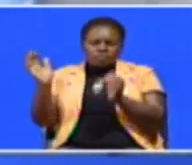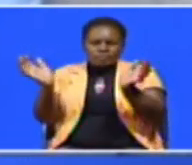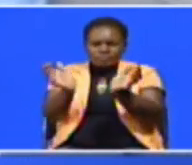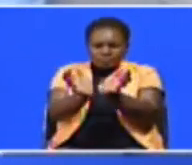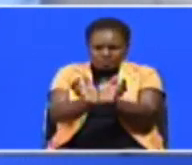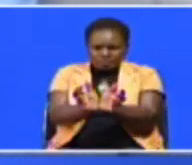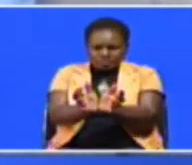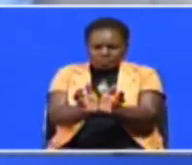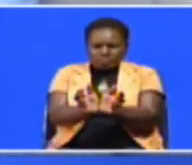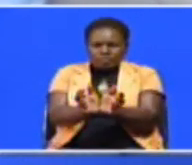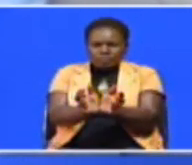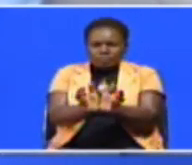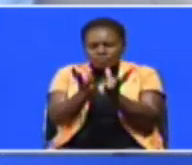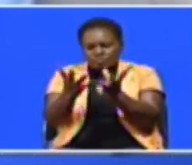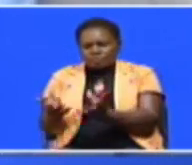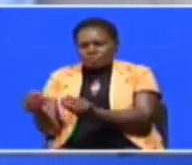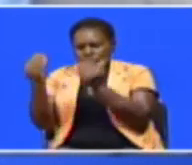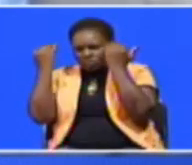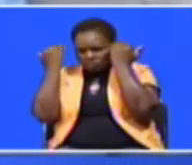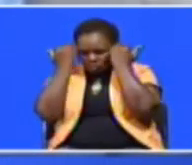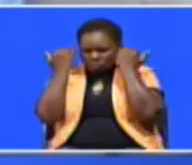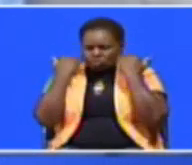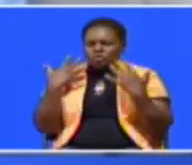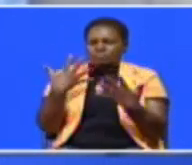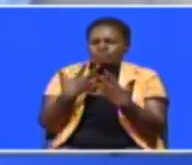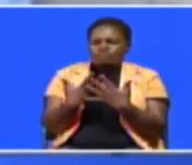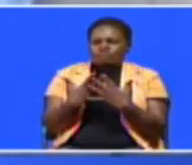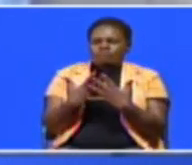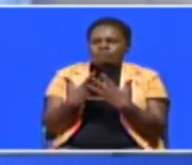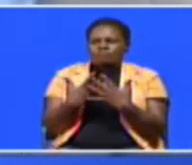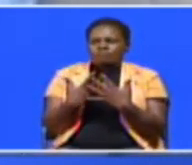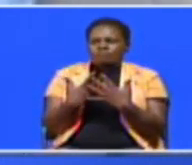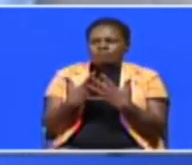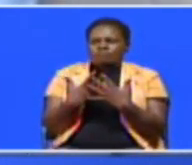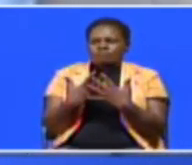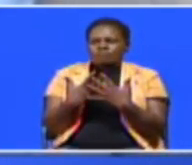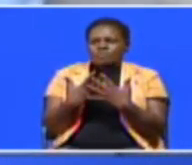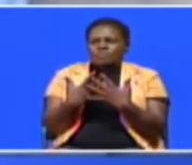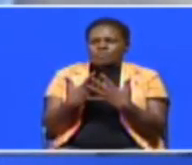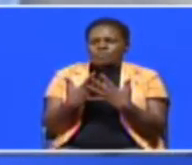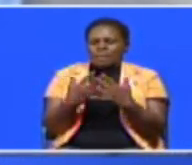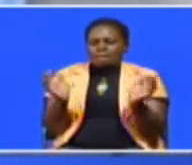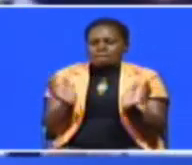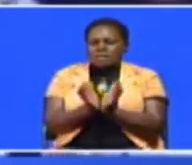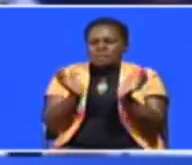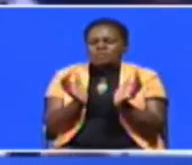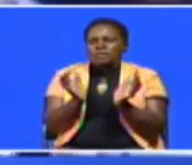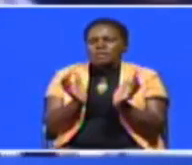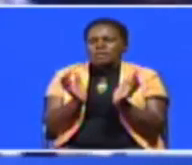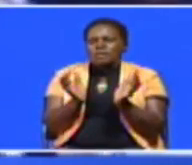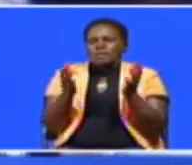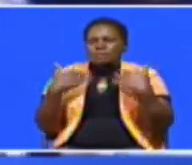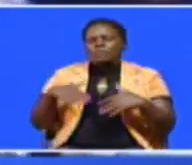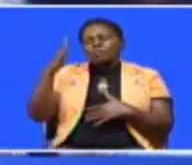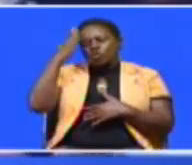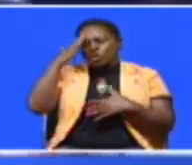wanashikwa na wanapelekwa korokoroni ili waadhibiwe. Watu